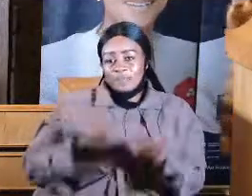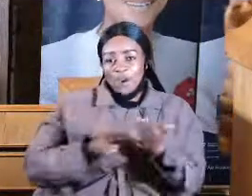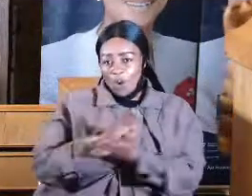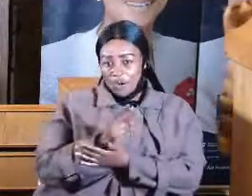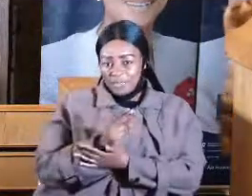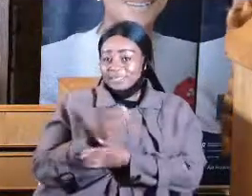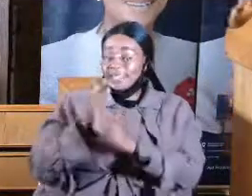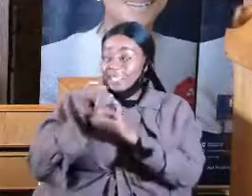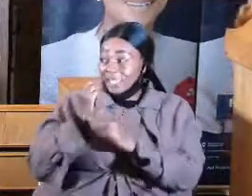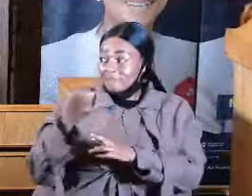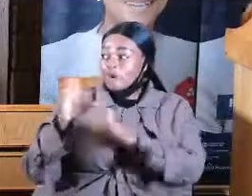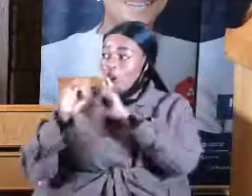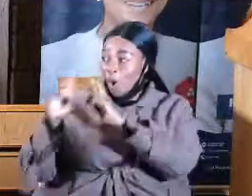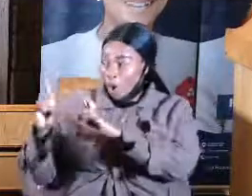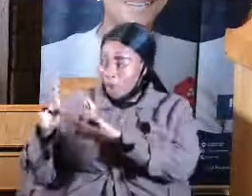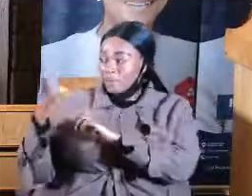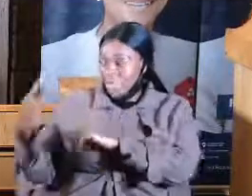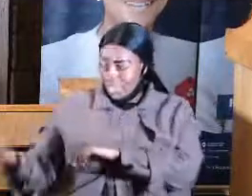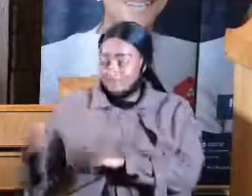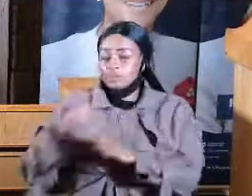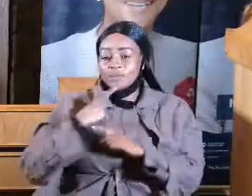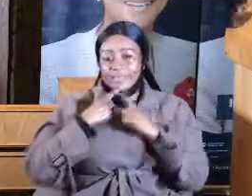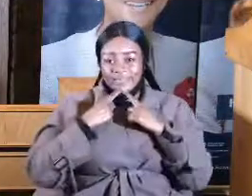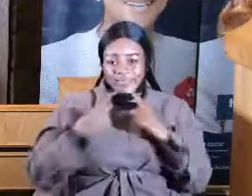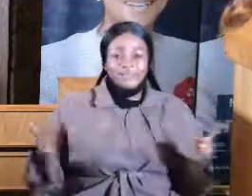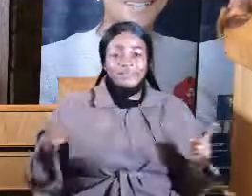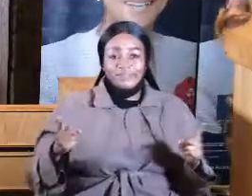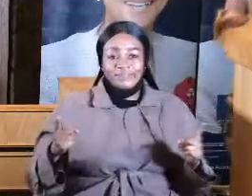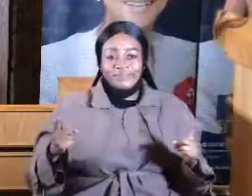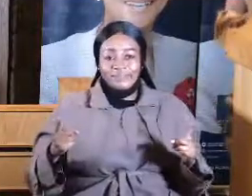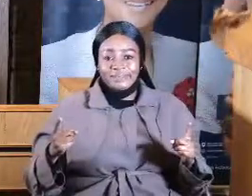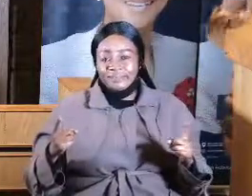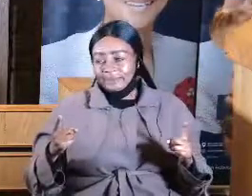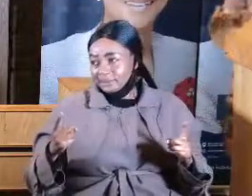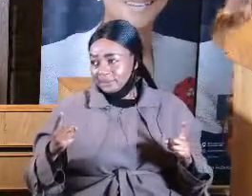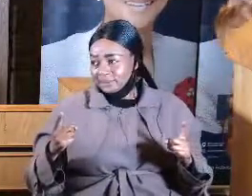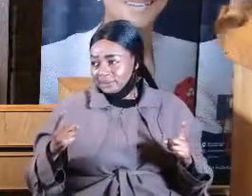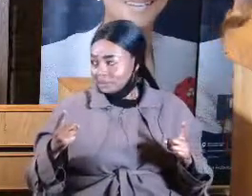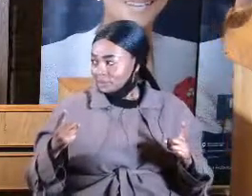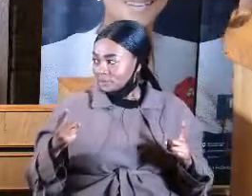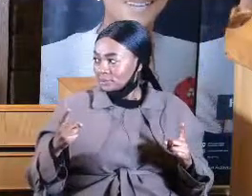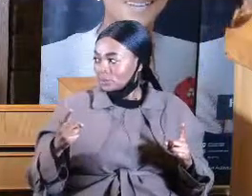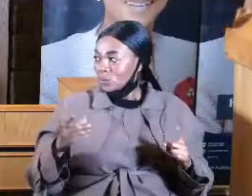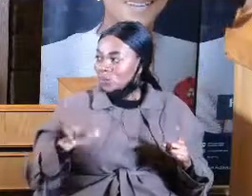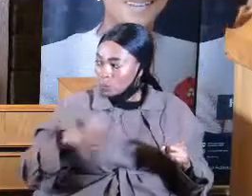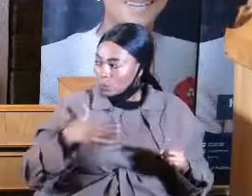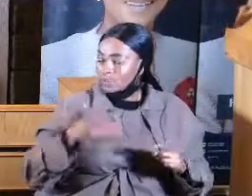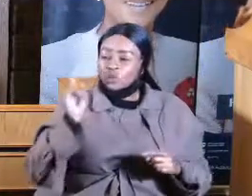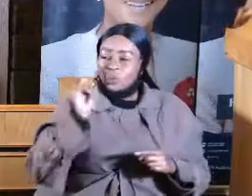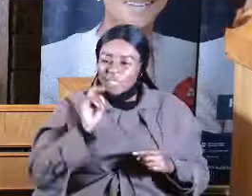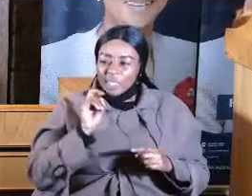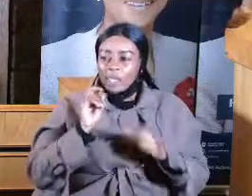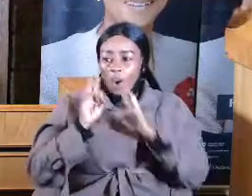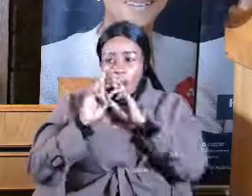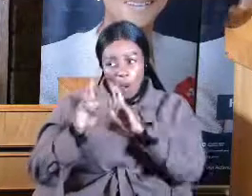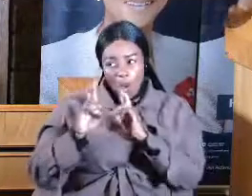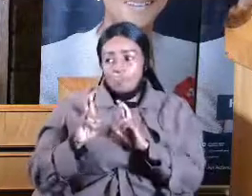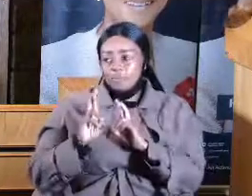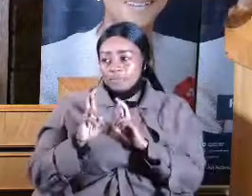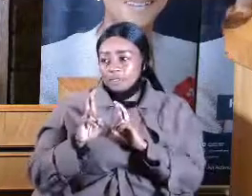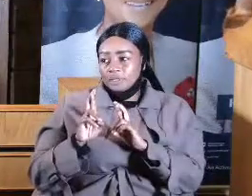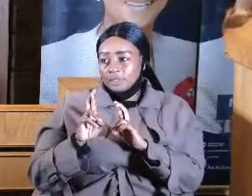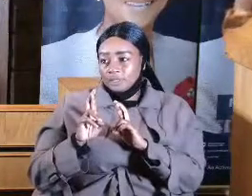not trying to say that, but we do with some hope. We do with